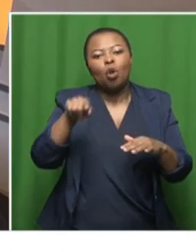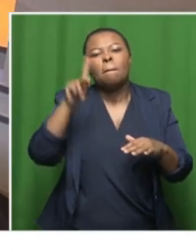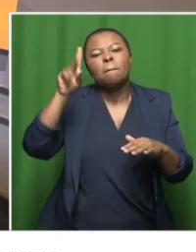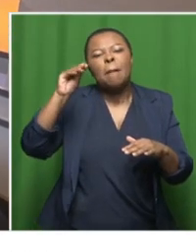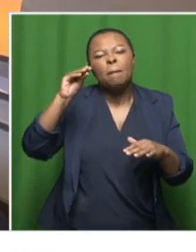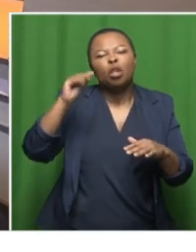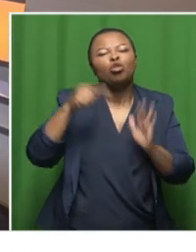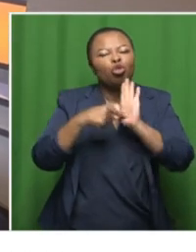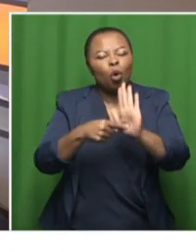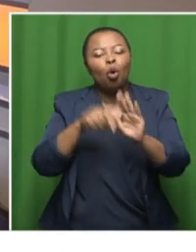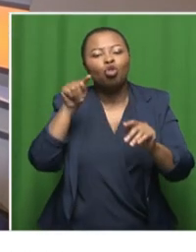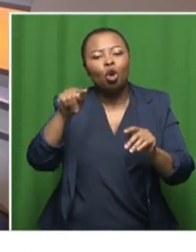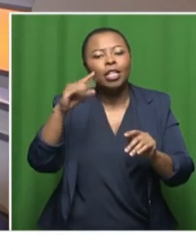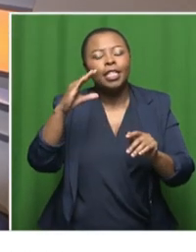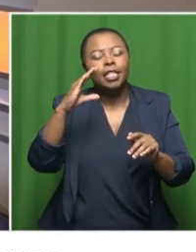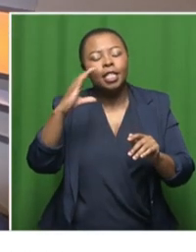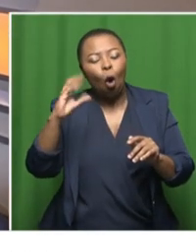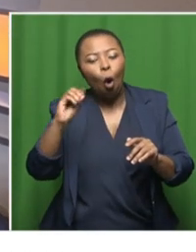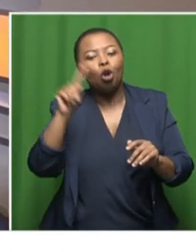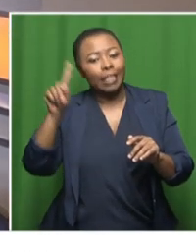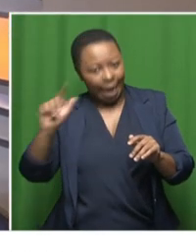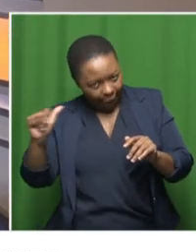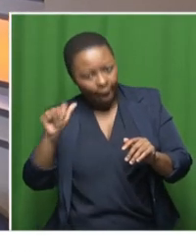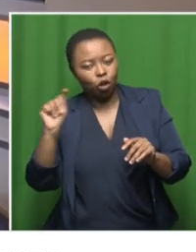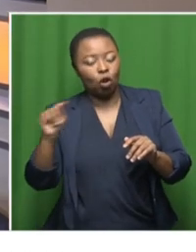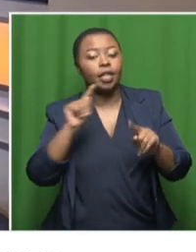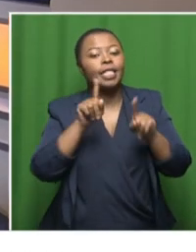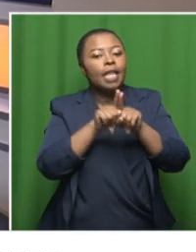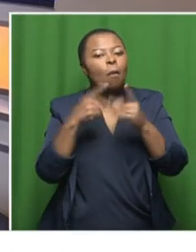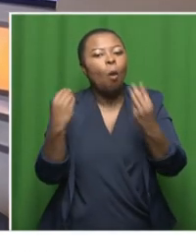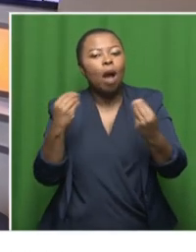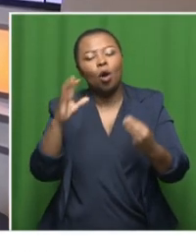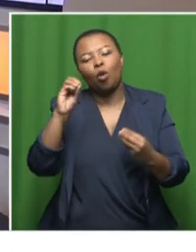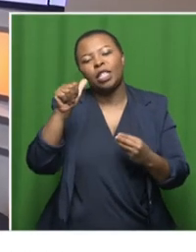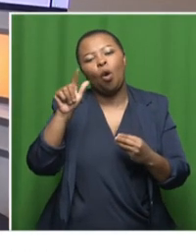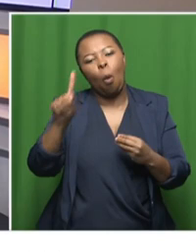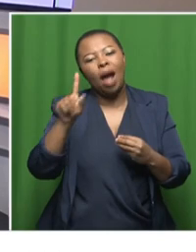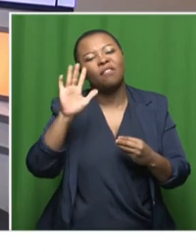www.thepuppetshow.co.za. Okay. And we can also WhatsApp